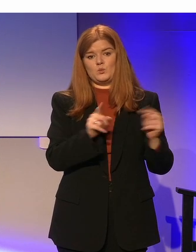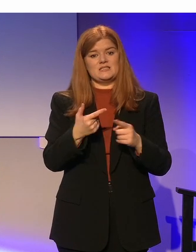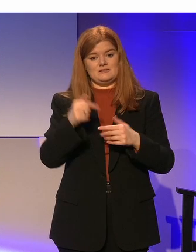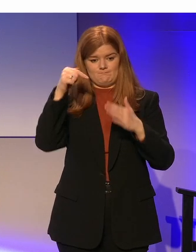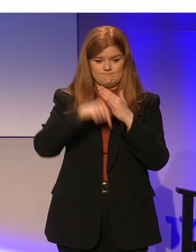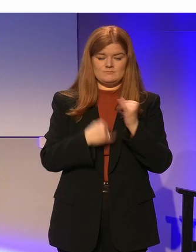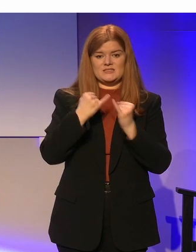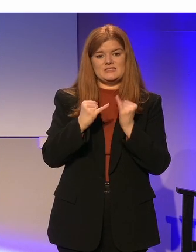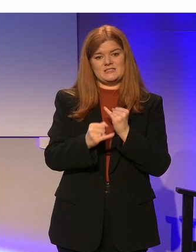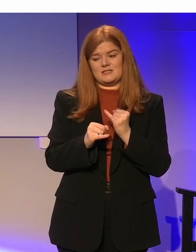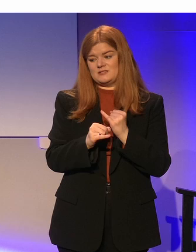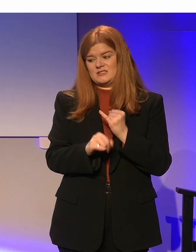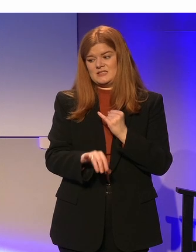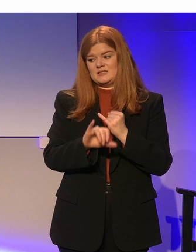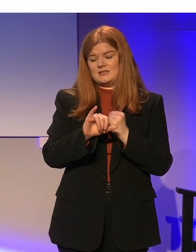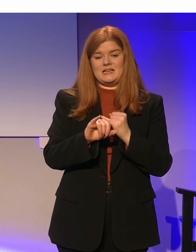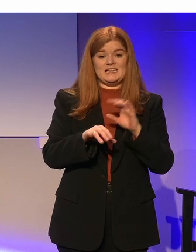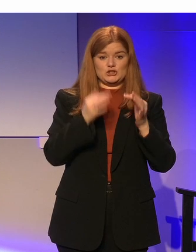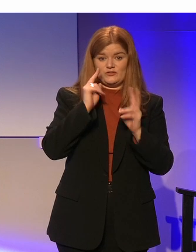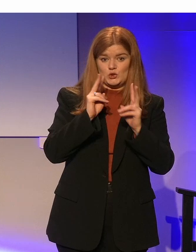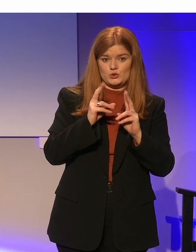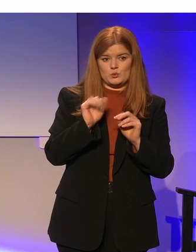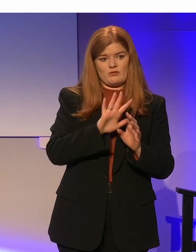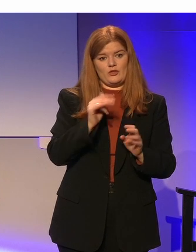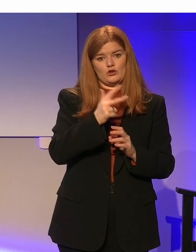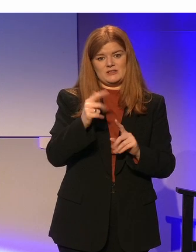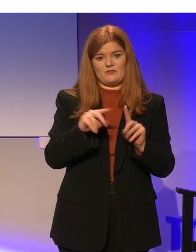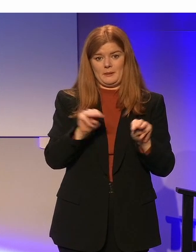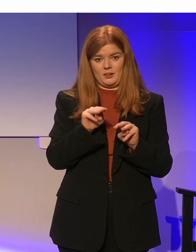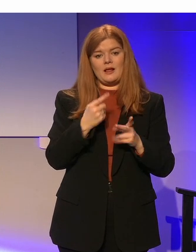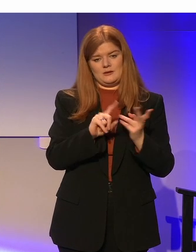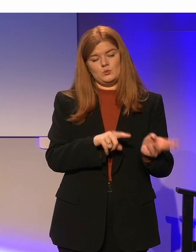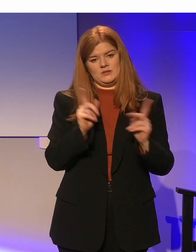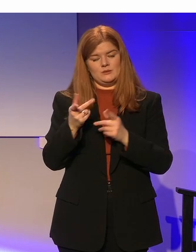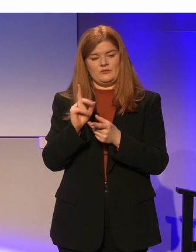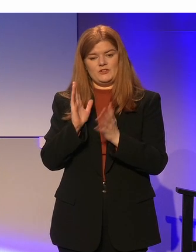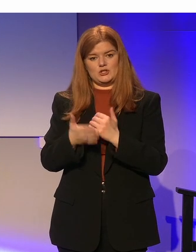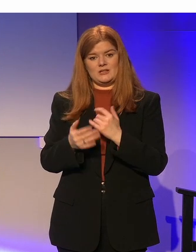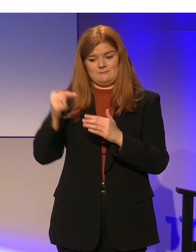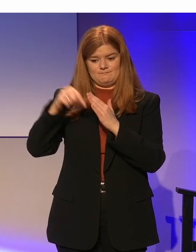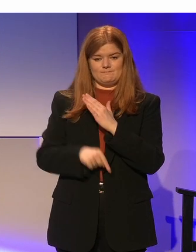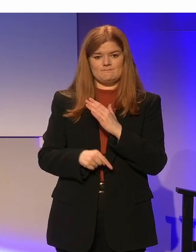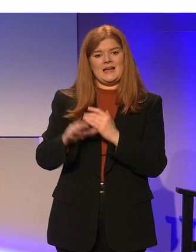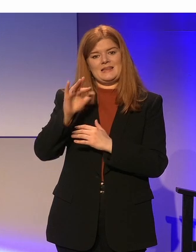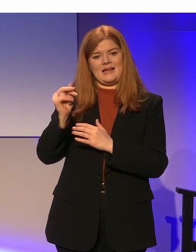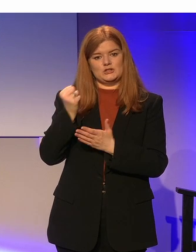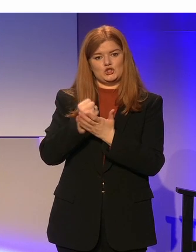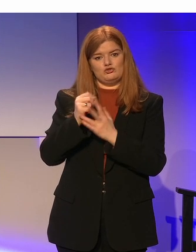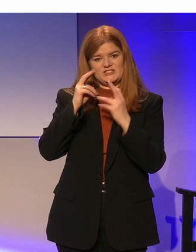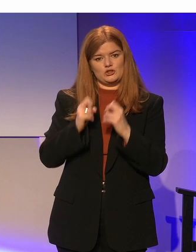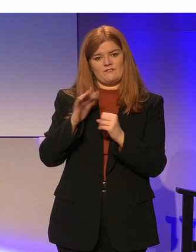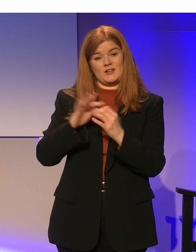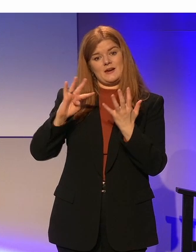did in-depth semi-structured interviews with 33 people, and we also did in-depth case studies